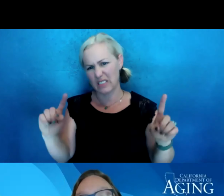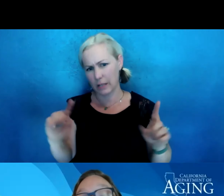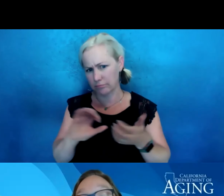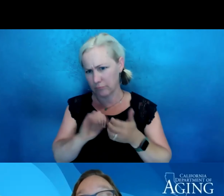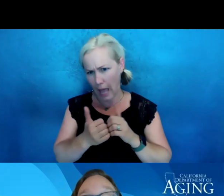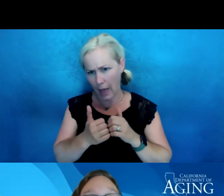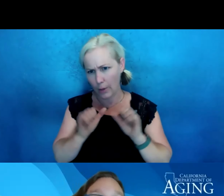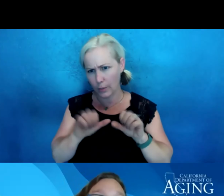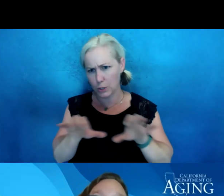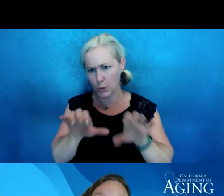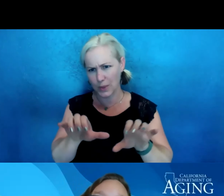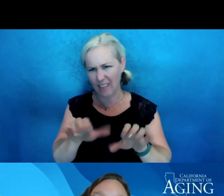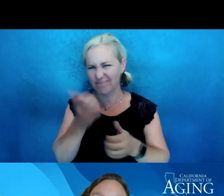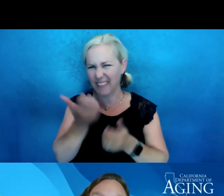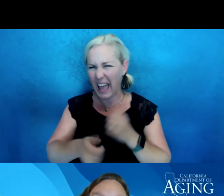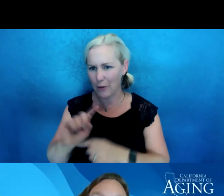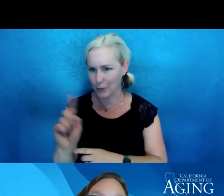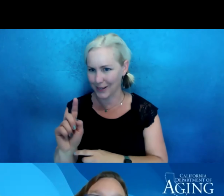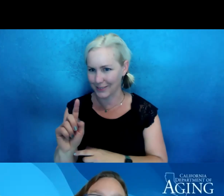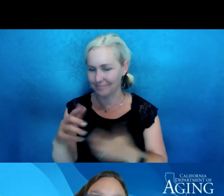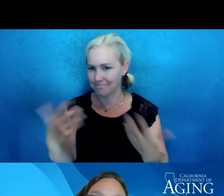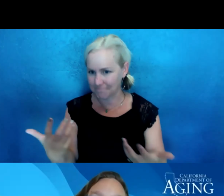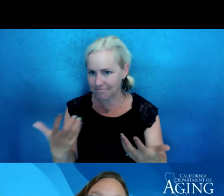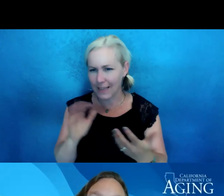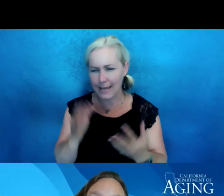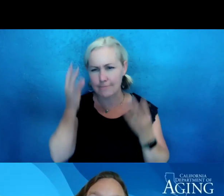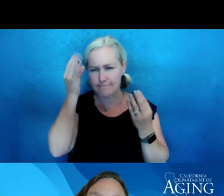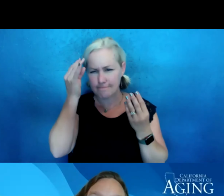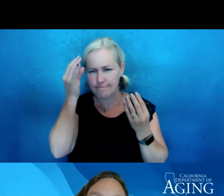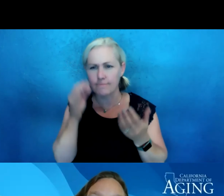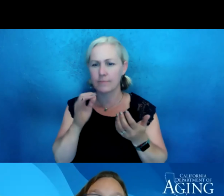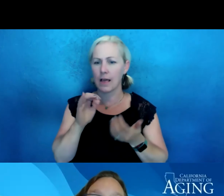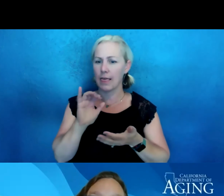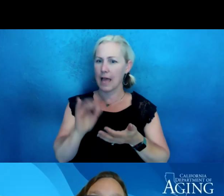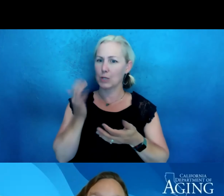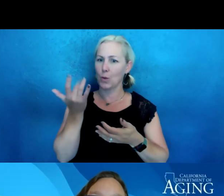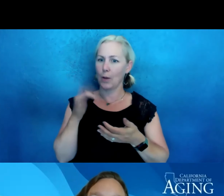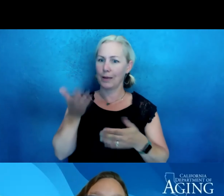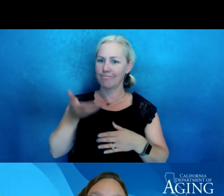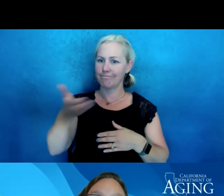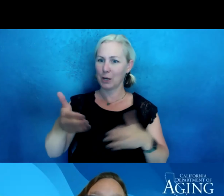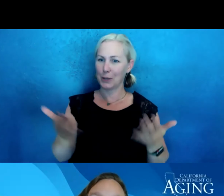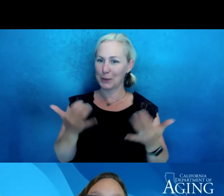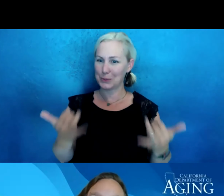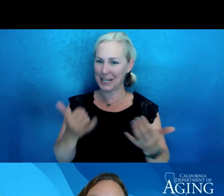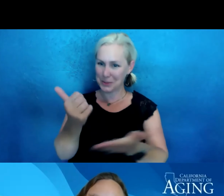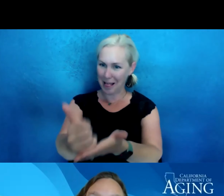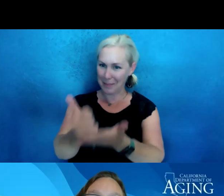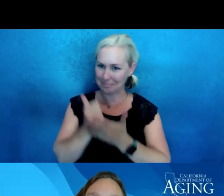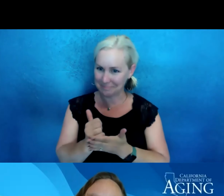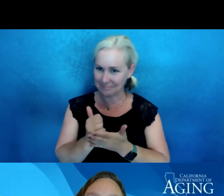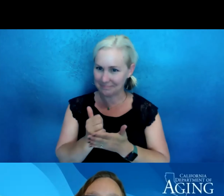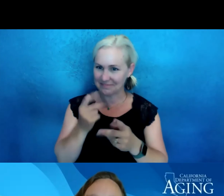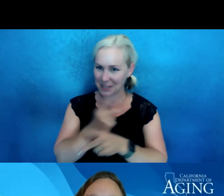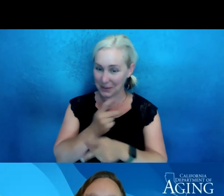things everywhere? That is the question we're wrestling with, and that's why we've invited you all here today to help us figure it out. We have the questions,